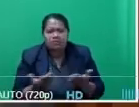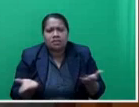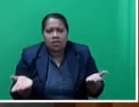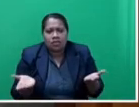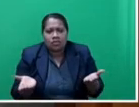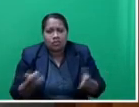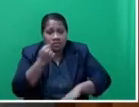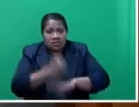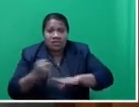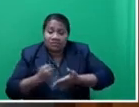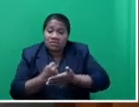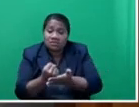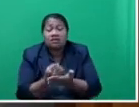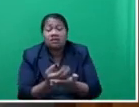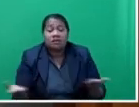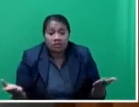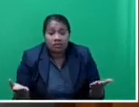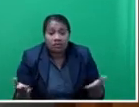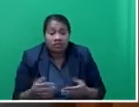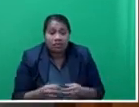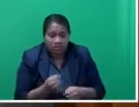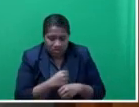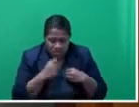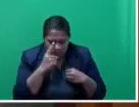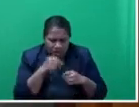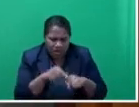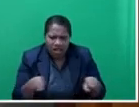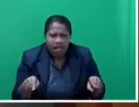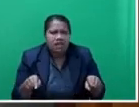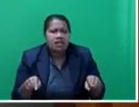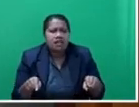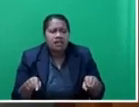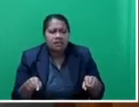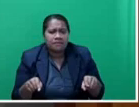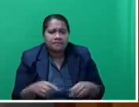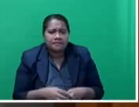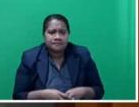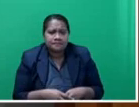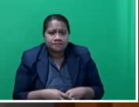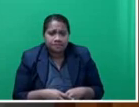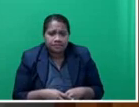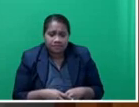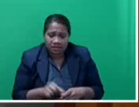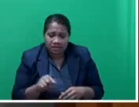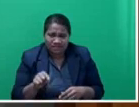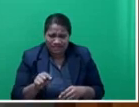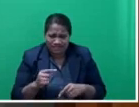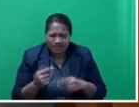how is the government assisting our people in regards to the reconstruction of their